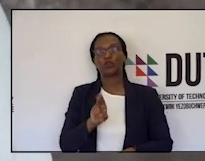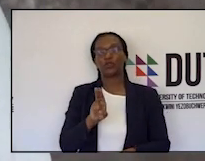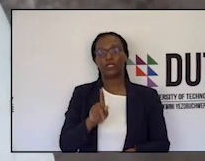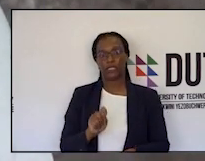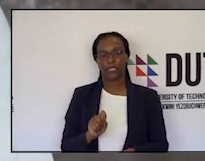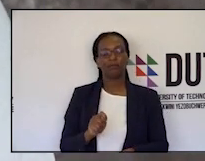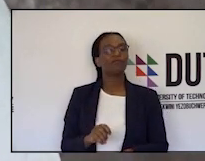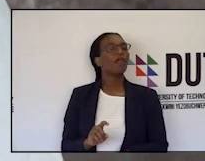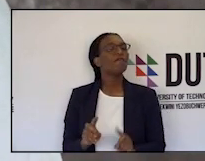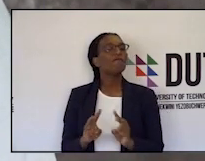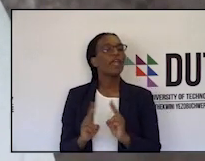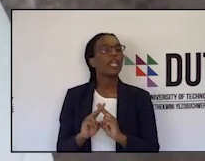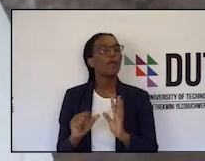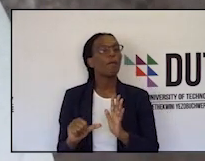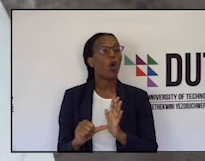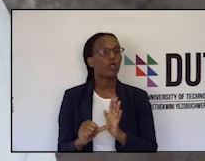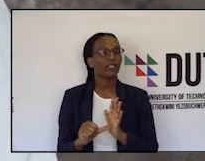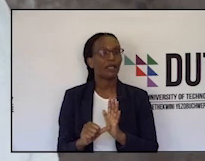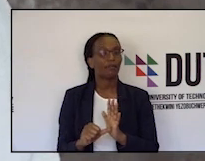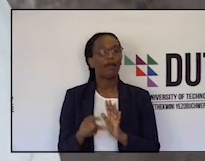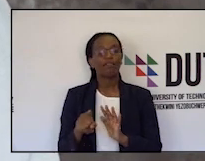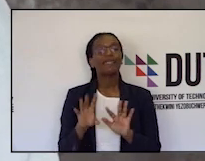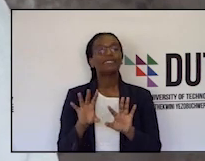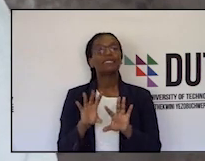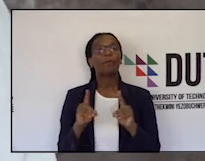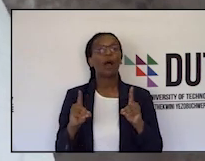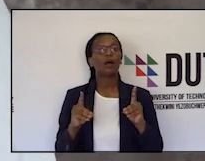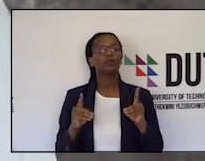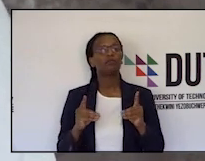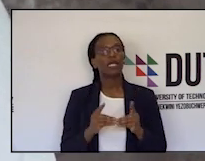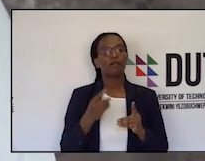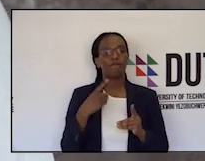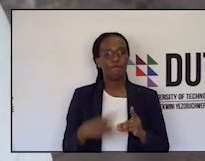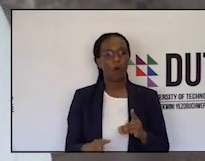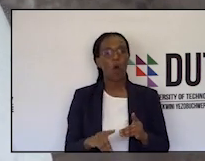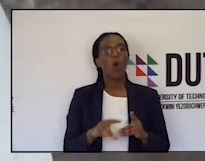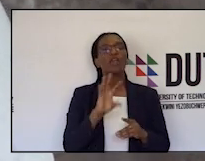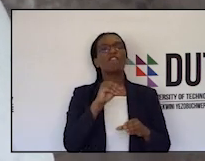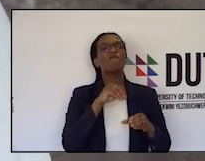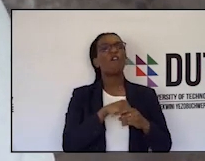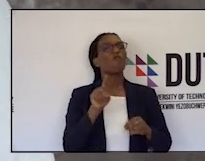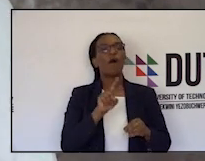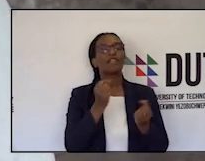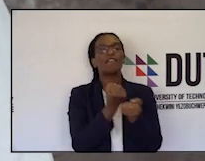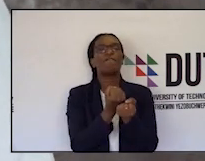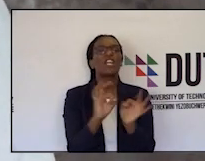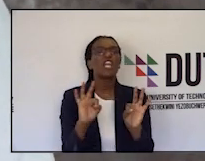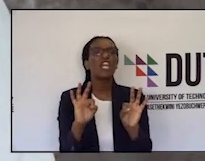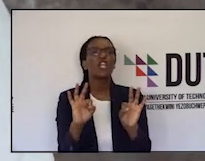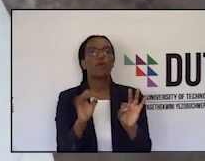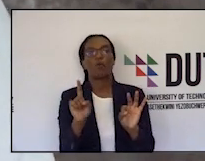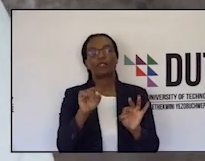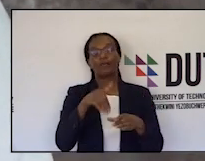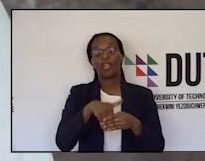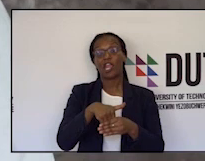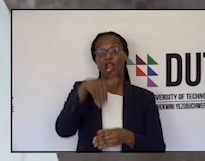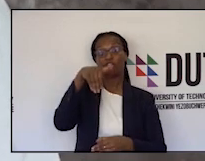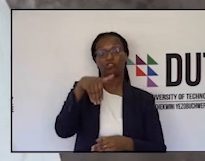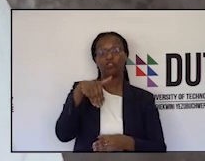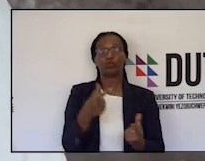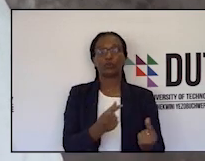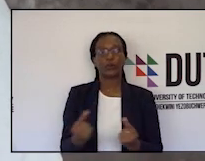Importantly, the department is also a custodian of students' democracy, facilitating democratic elections of